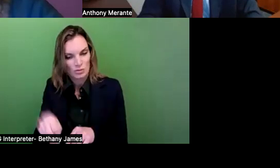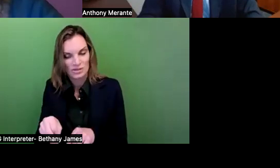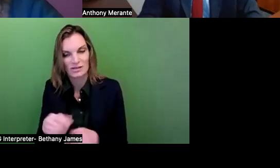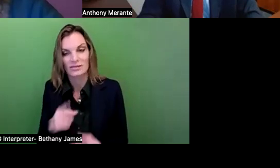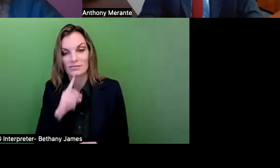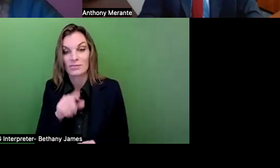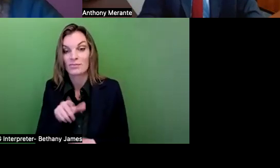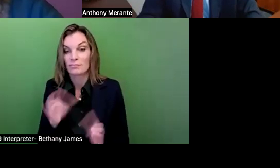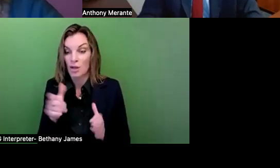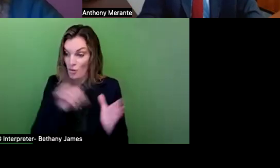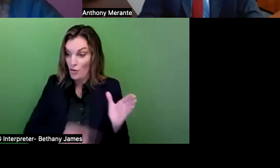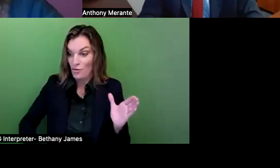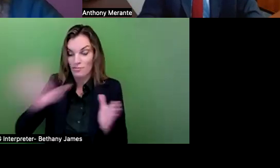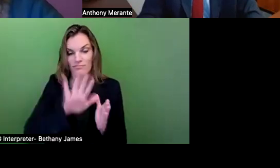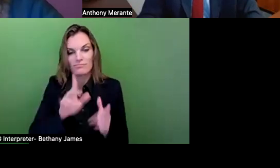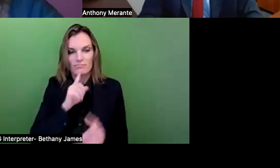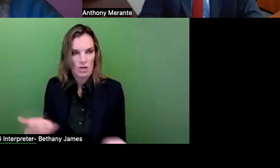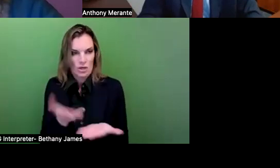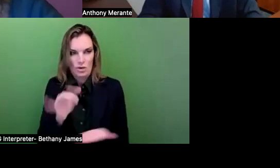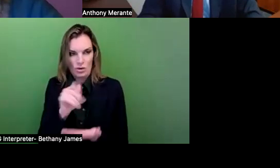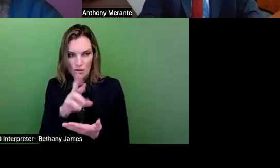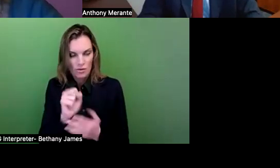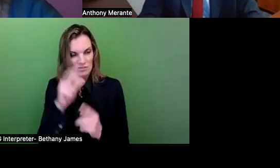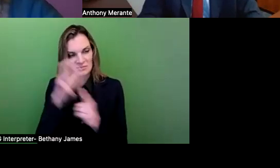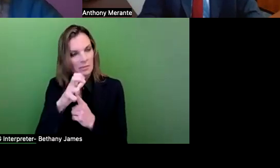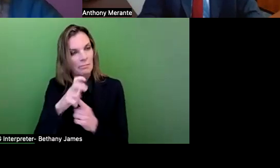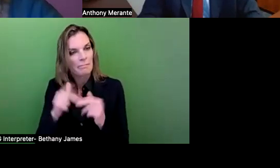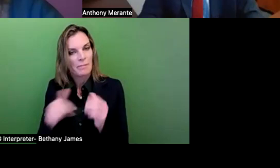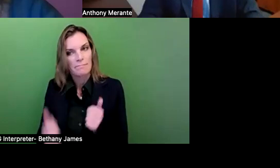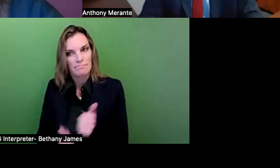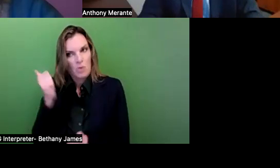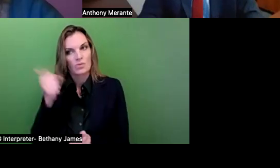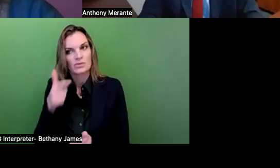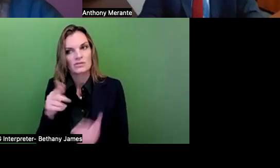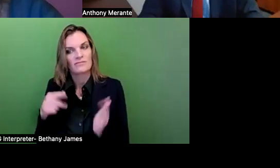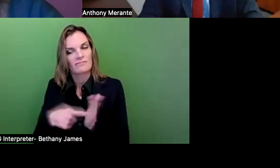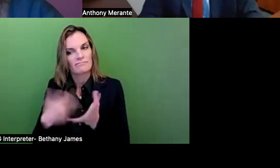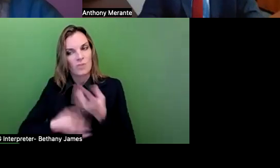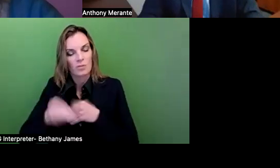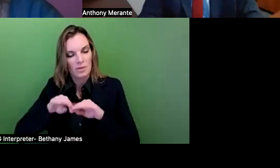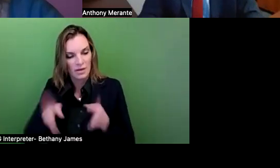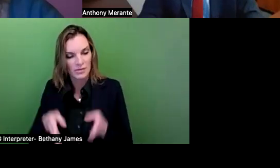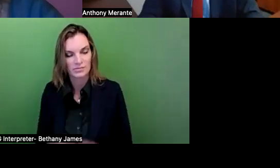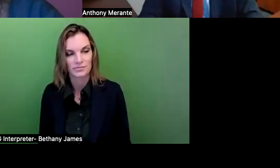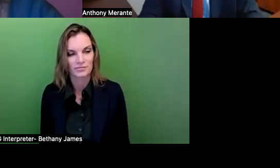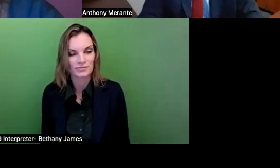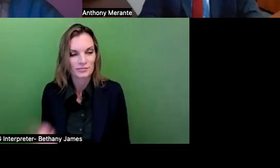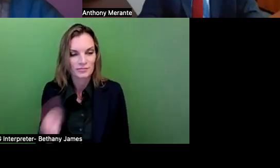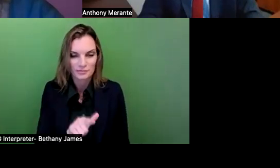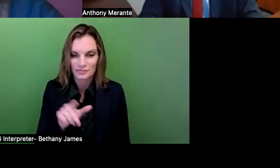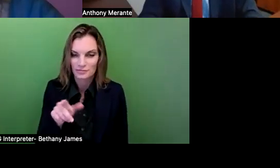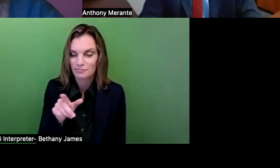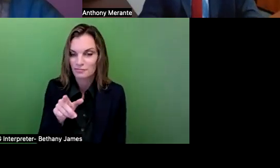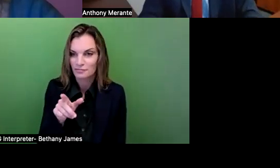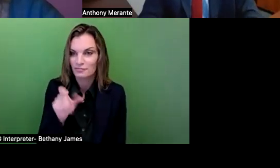built more affordable housing than the city of Yonkers. Thank you. So, Mr. Spano, what is